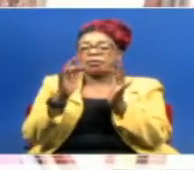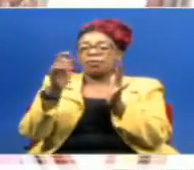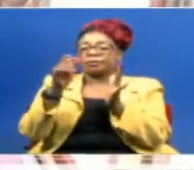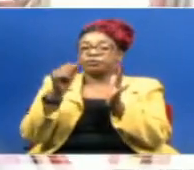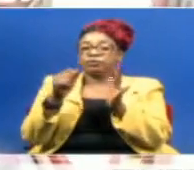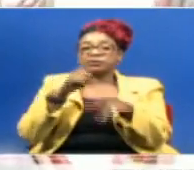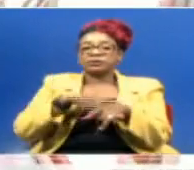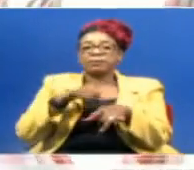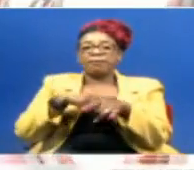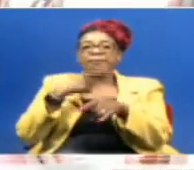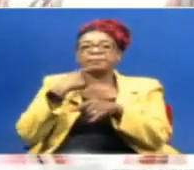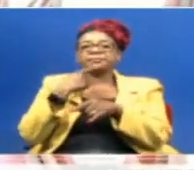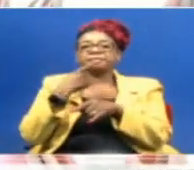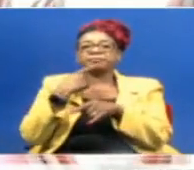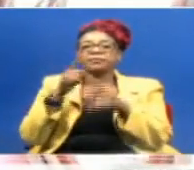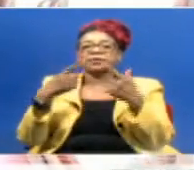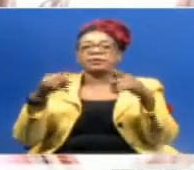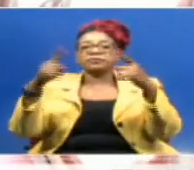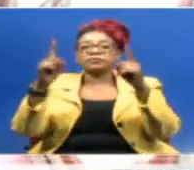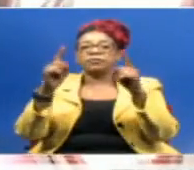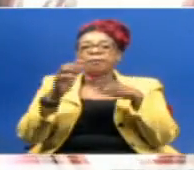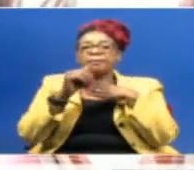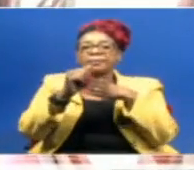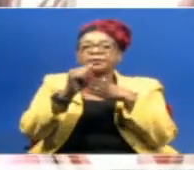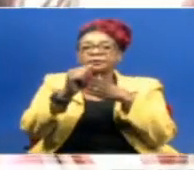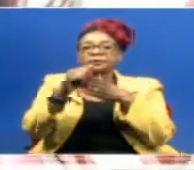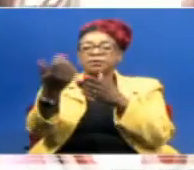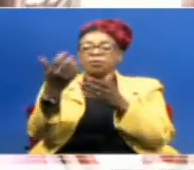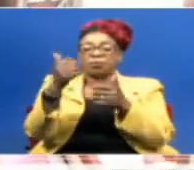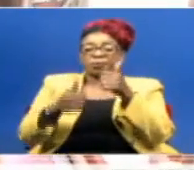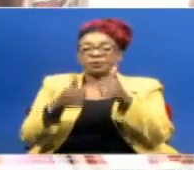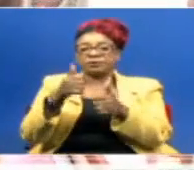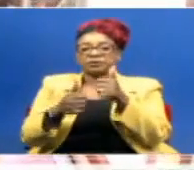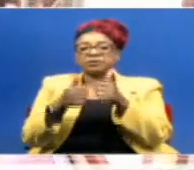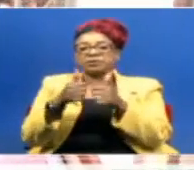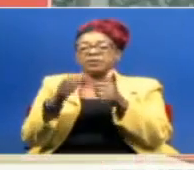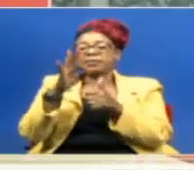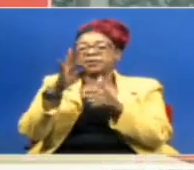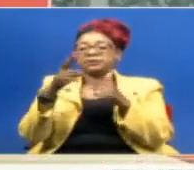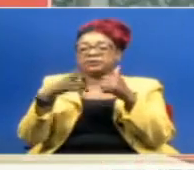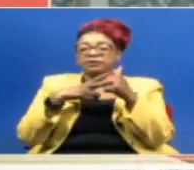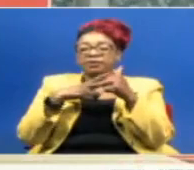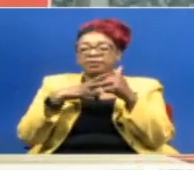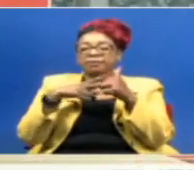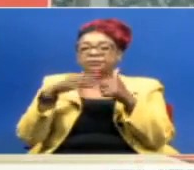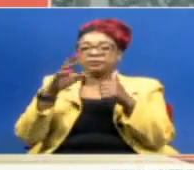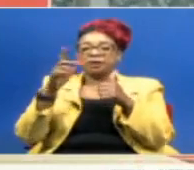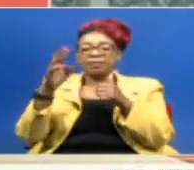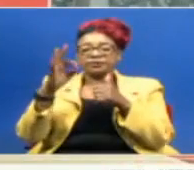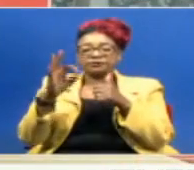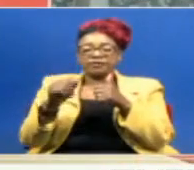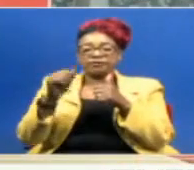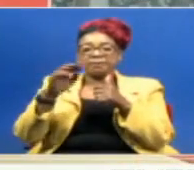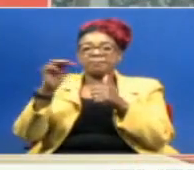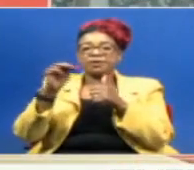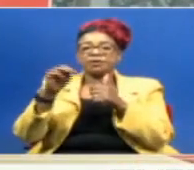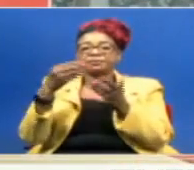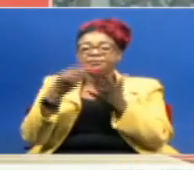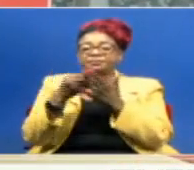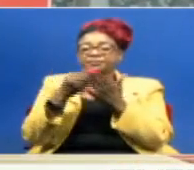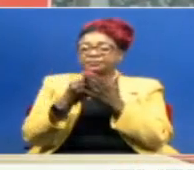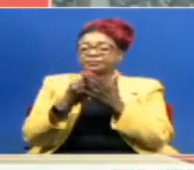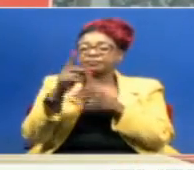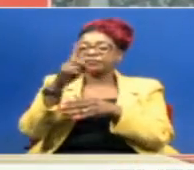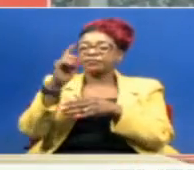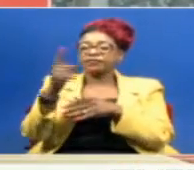terms as a successful pilot phase, which raised 37.5 million shillings. In the first 2 months of the current